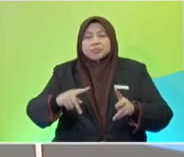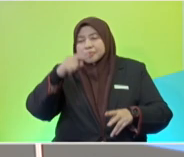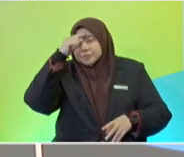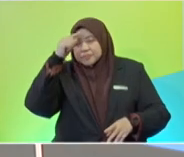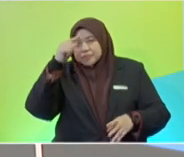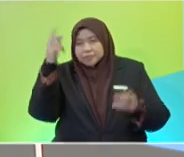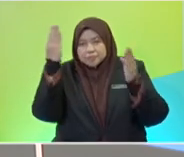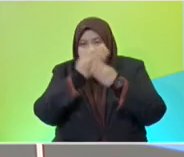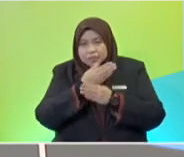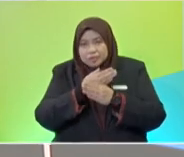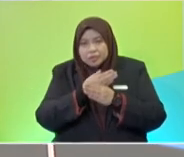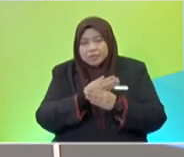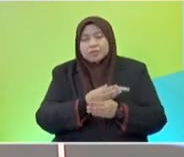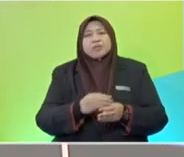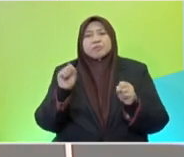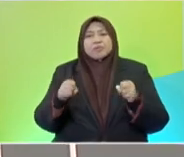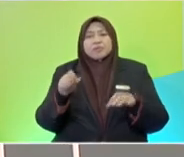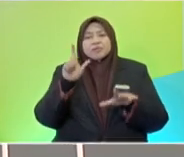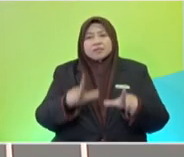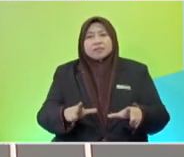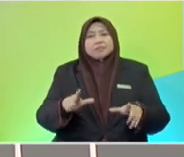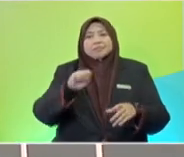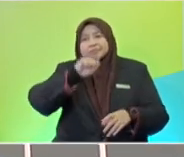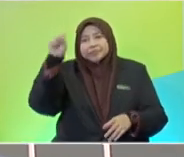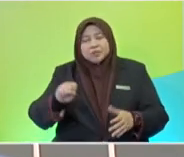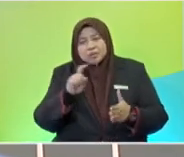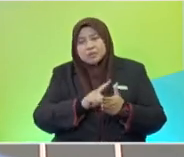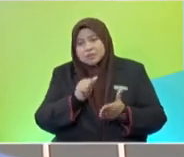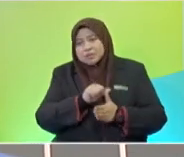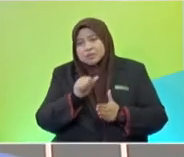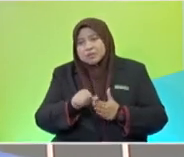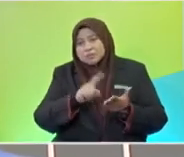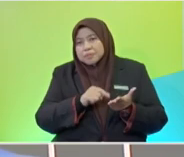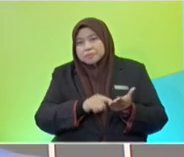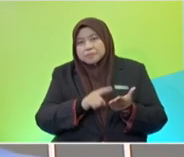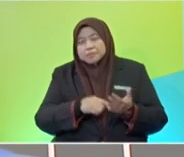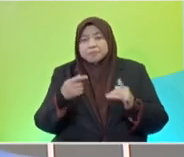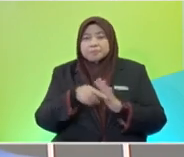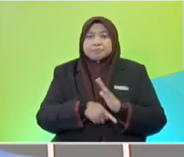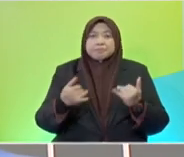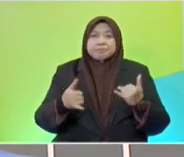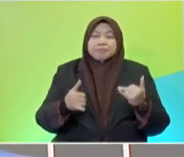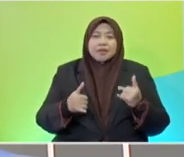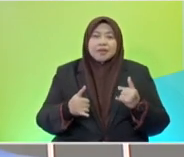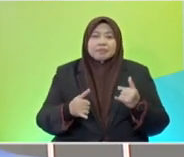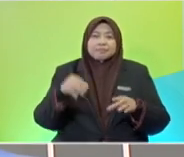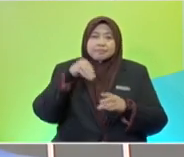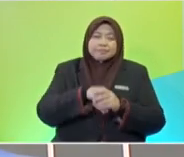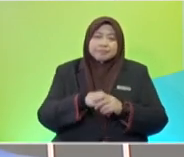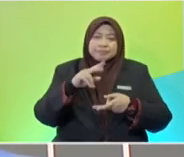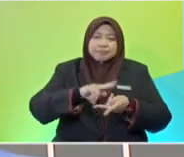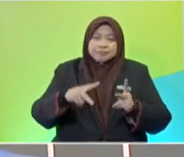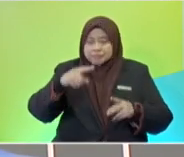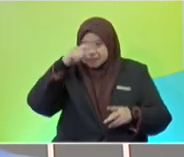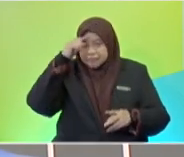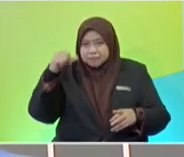any riddles or questions, or you can play memory games. You can put in a few objects in here, yeah, and